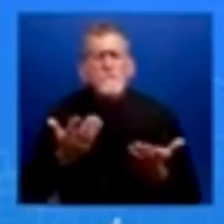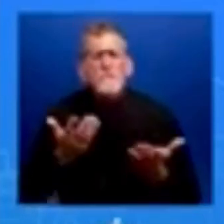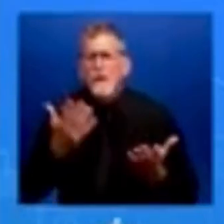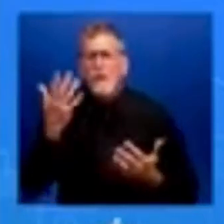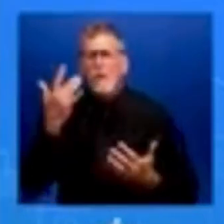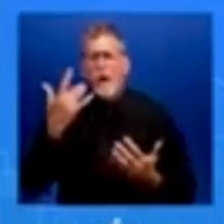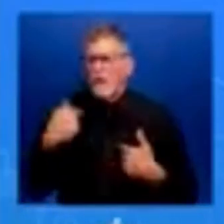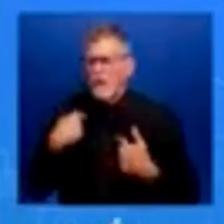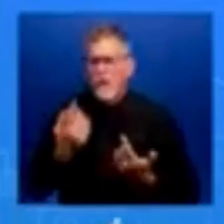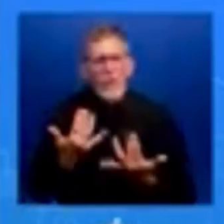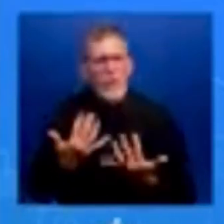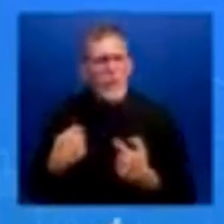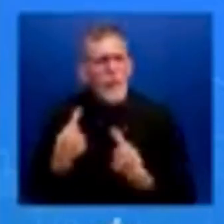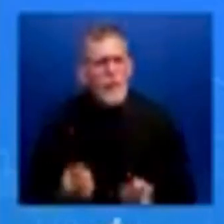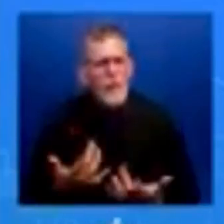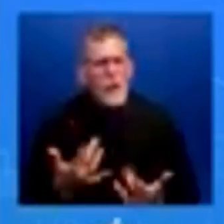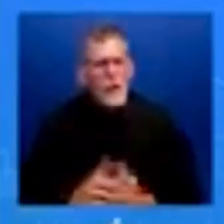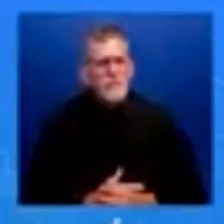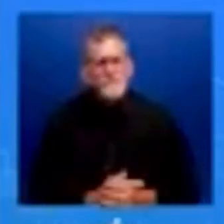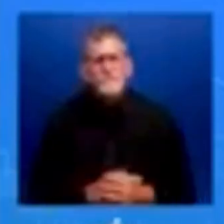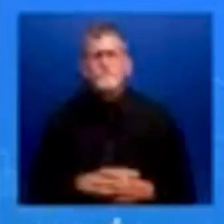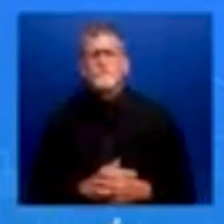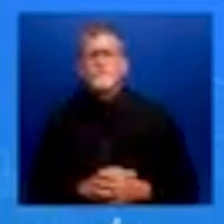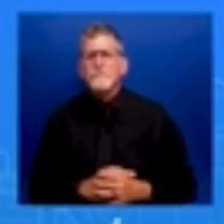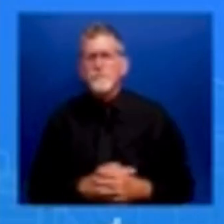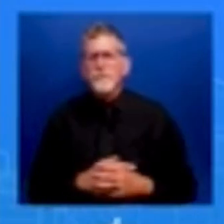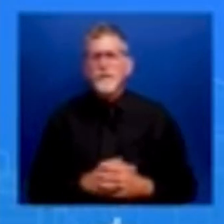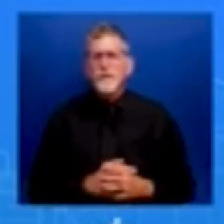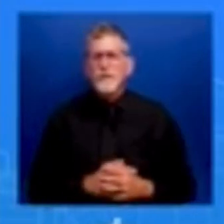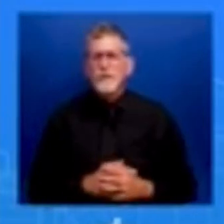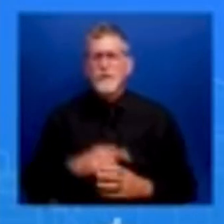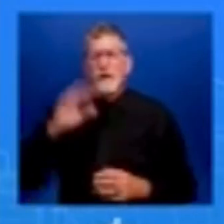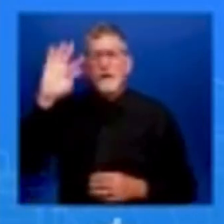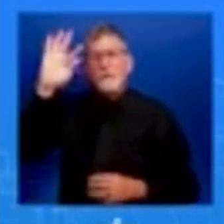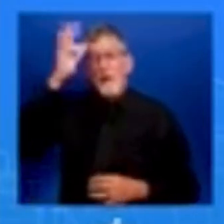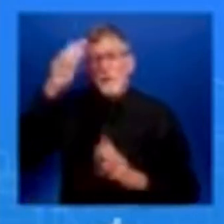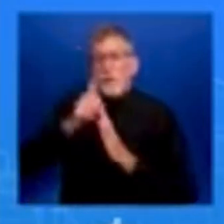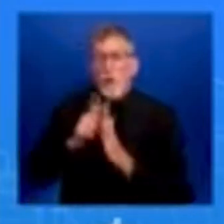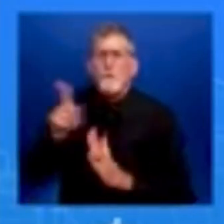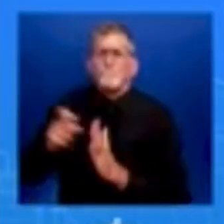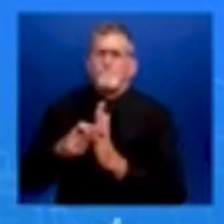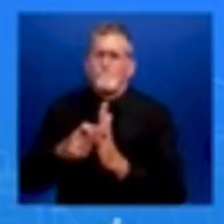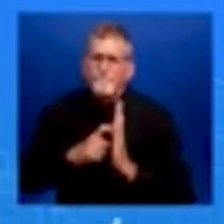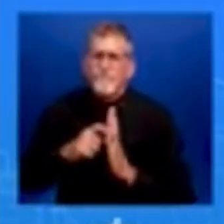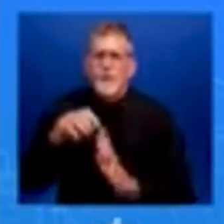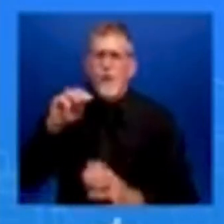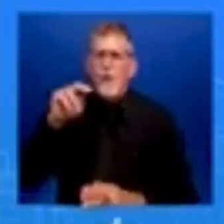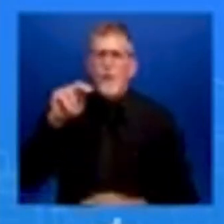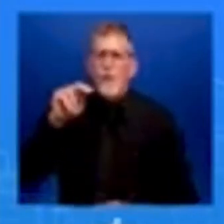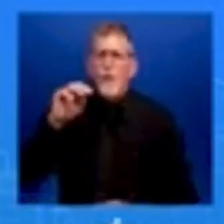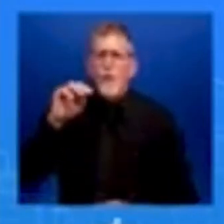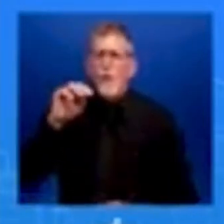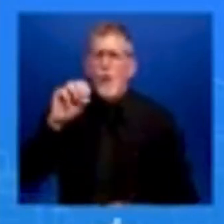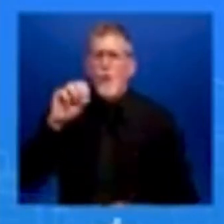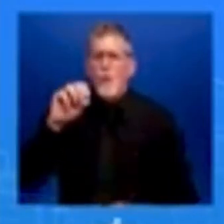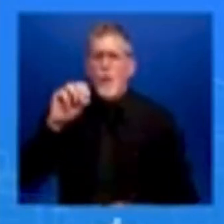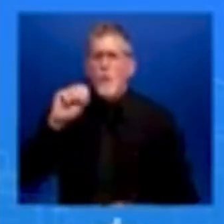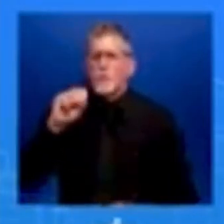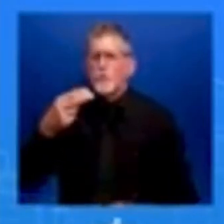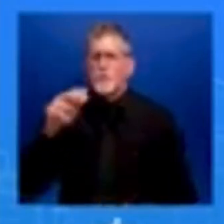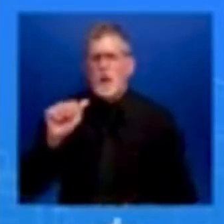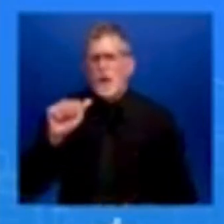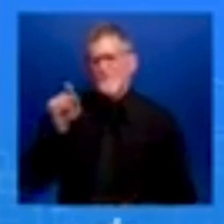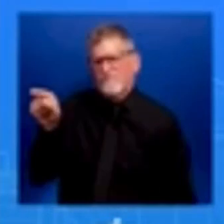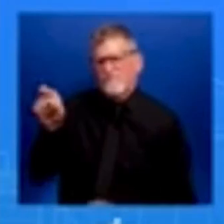that the federal law would require OSHA to go through a few steps, additional steps, right, in order to make regulatory changes, including a required